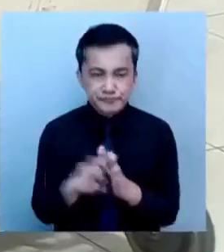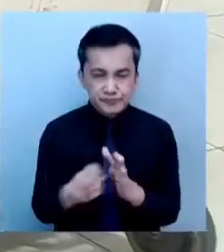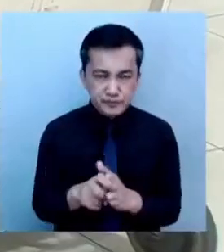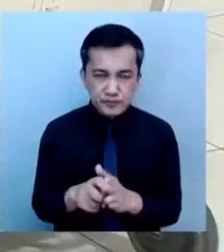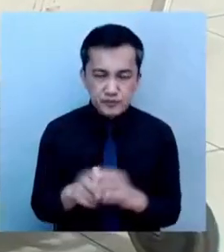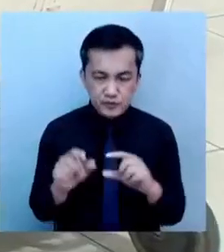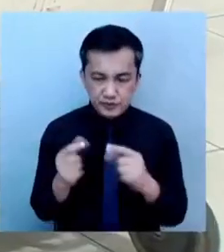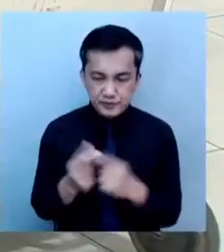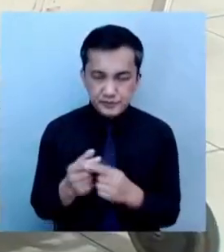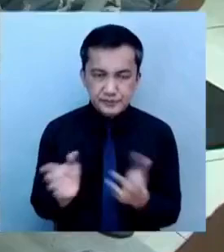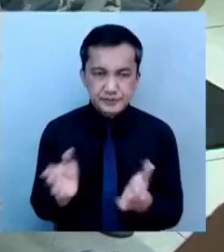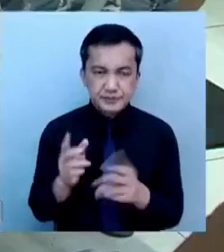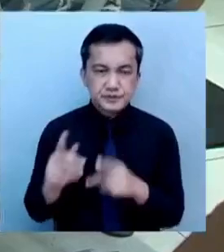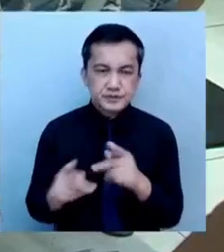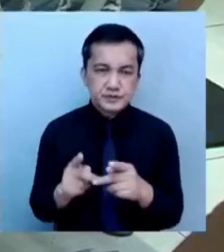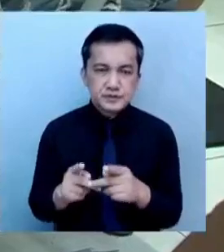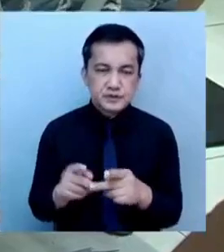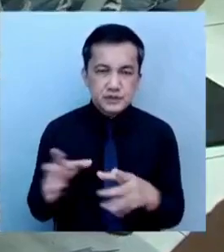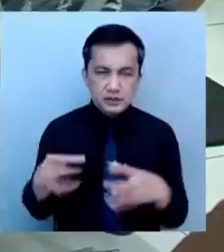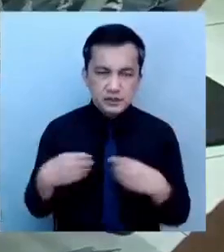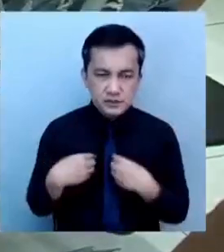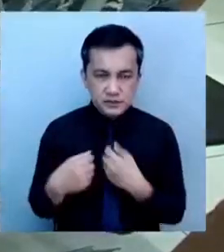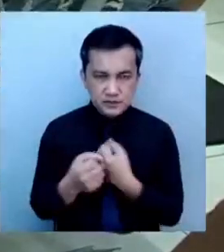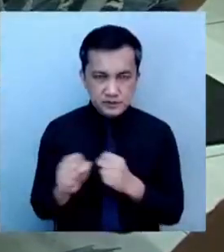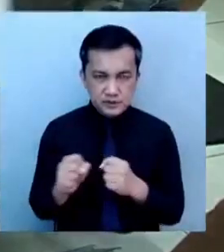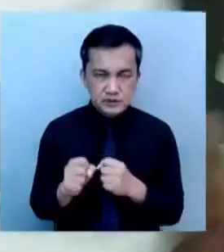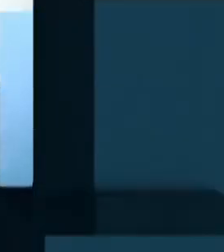to take this safety measure amid the Christmas rush.